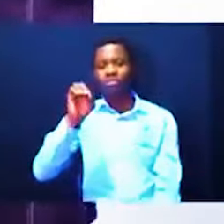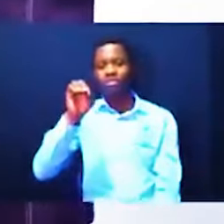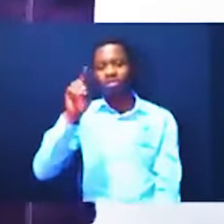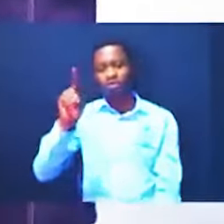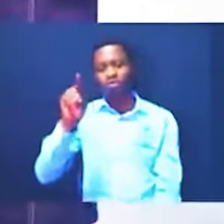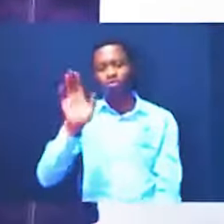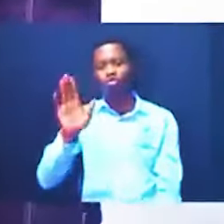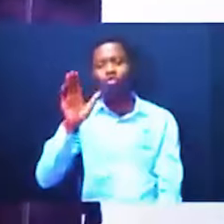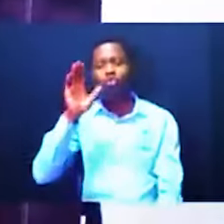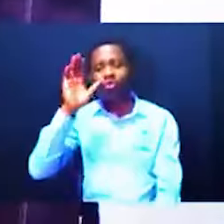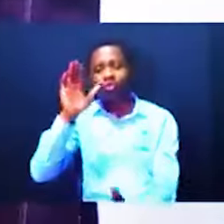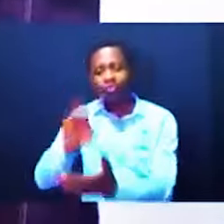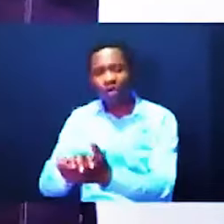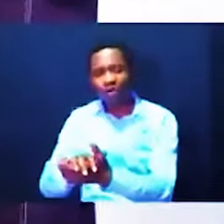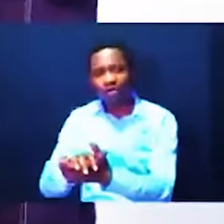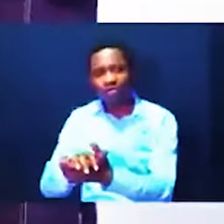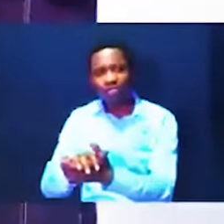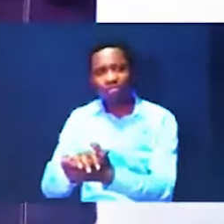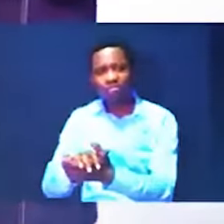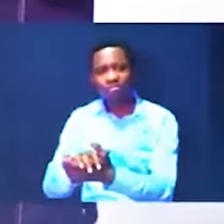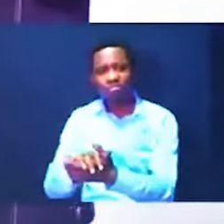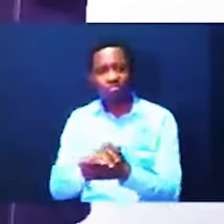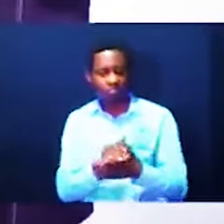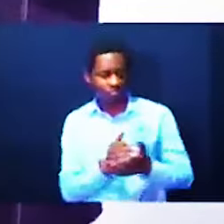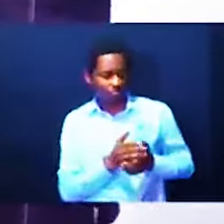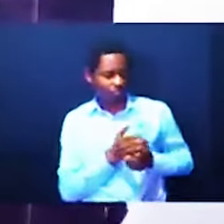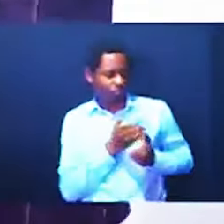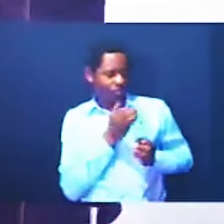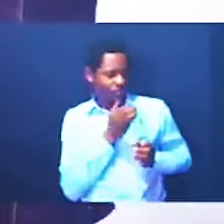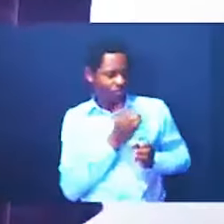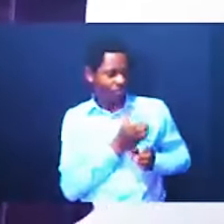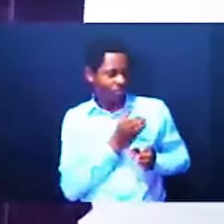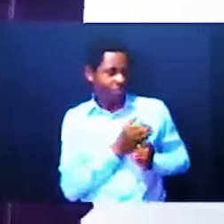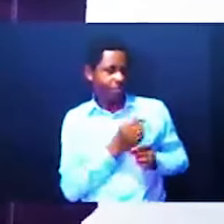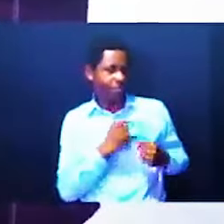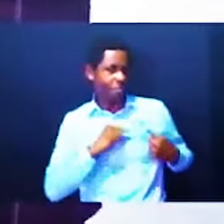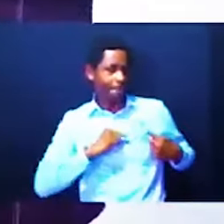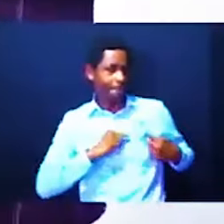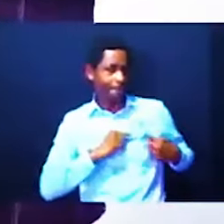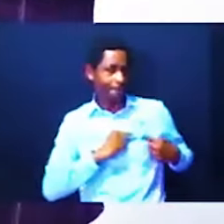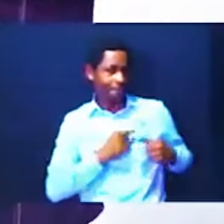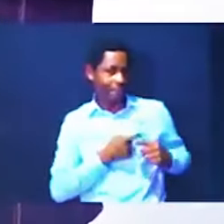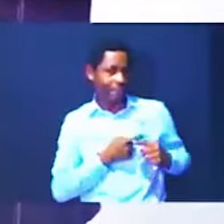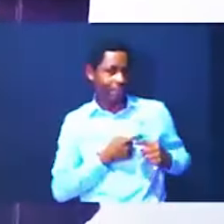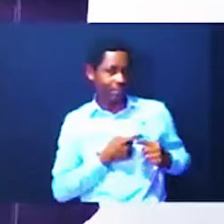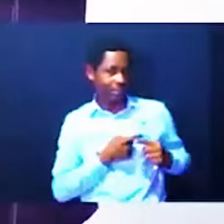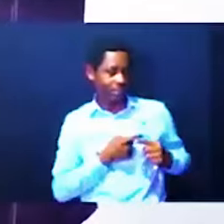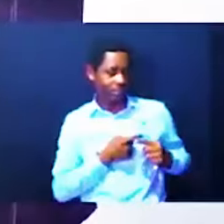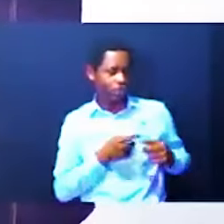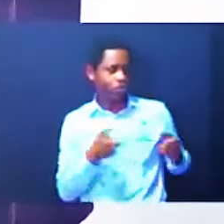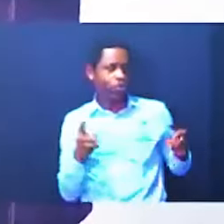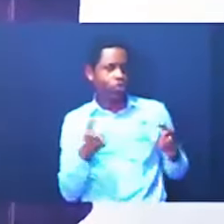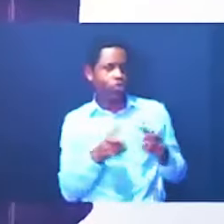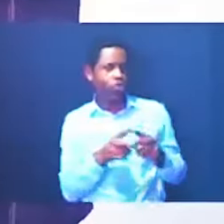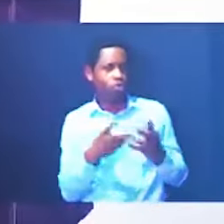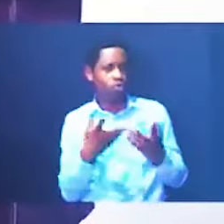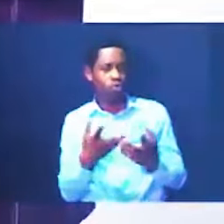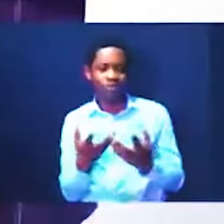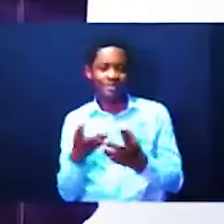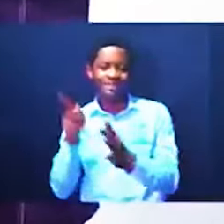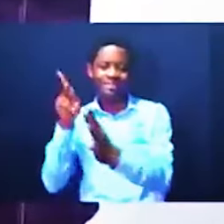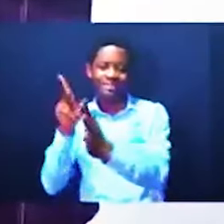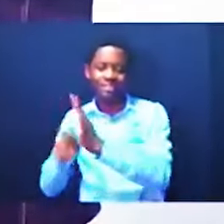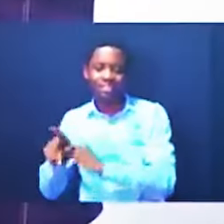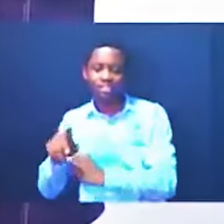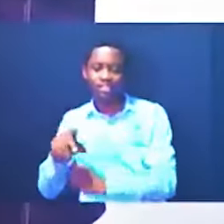wanted to kill him, but she was not able to. But people who nurse